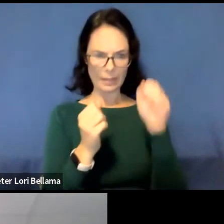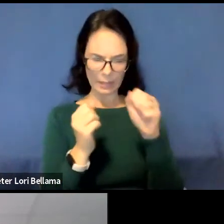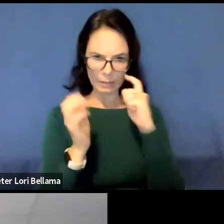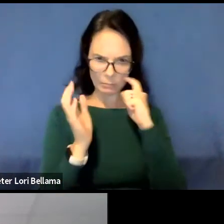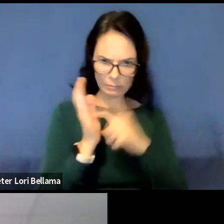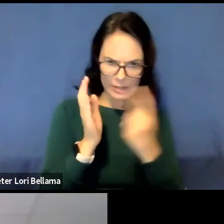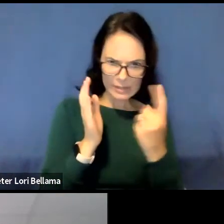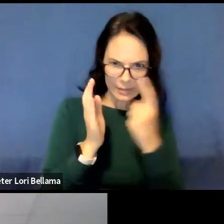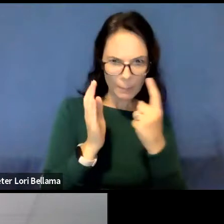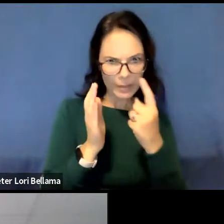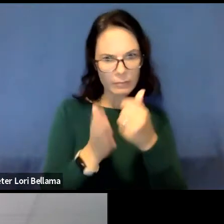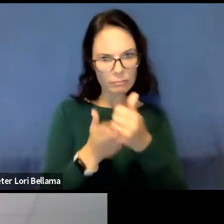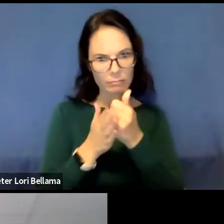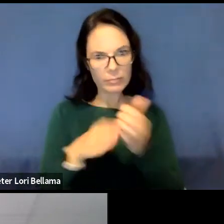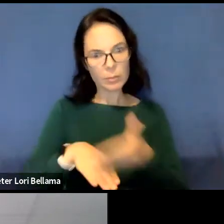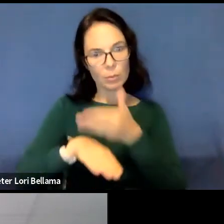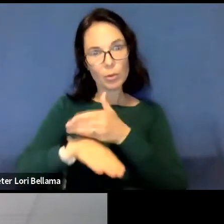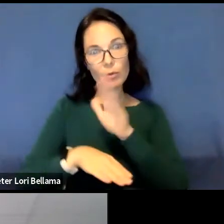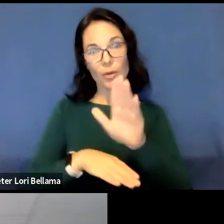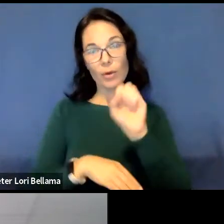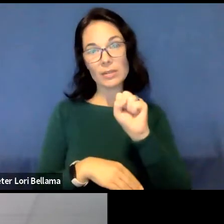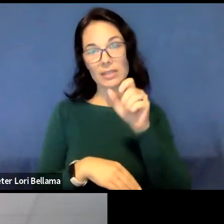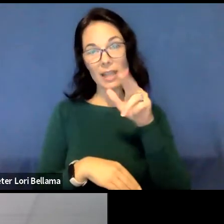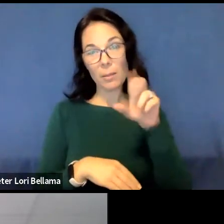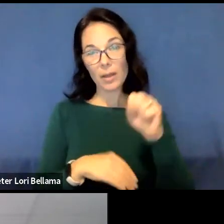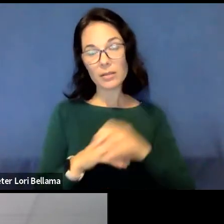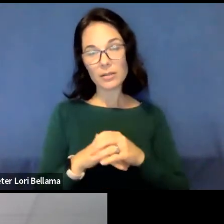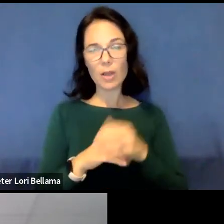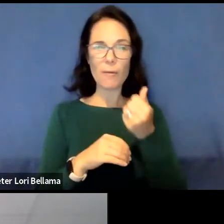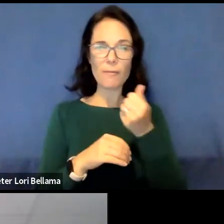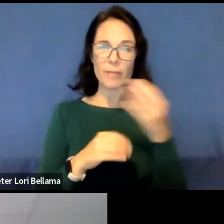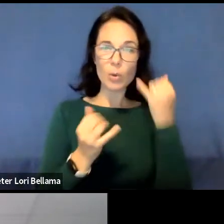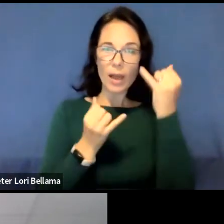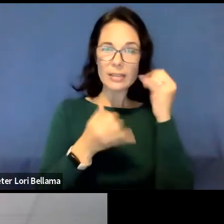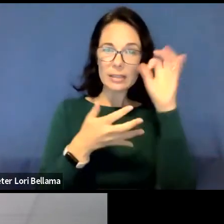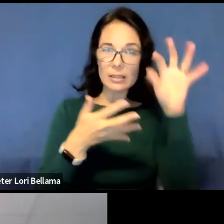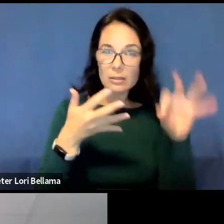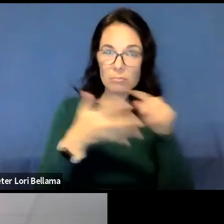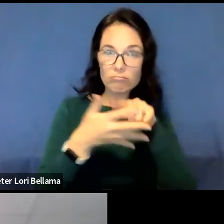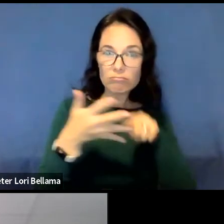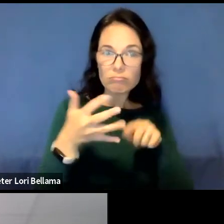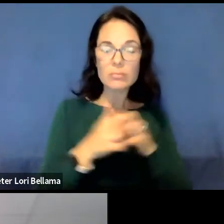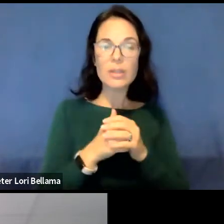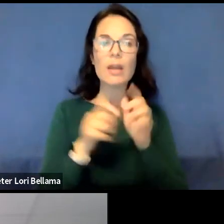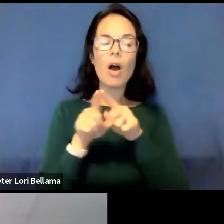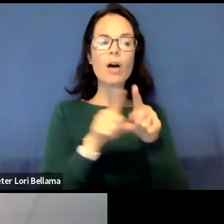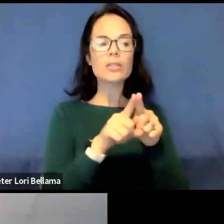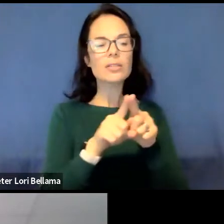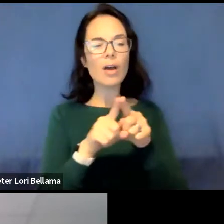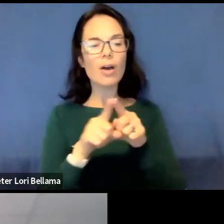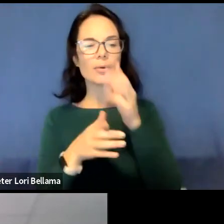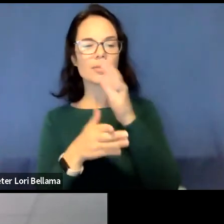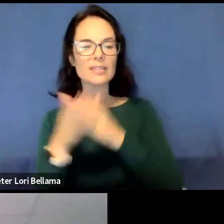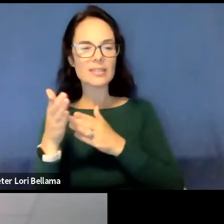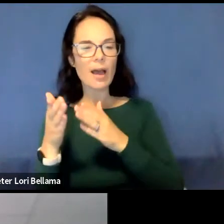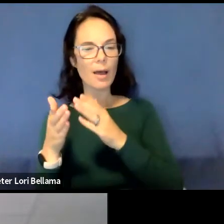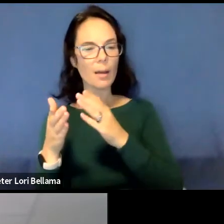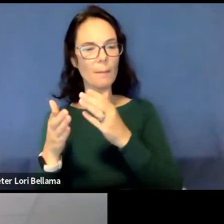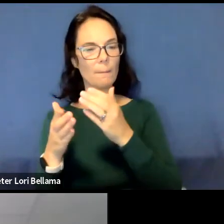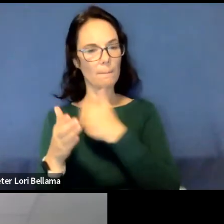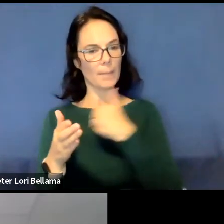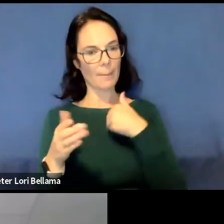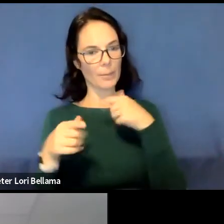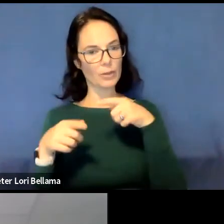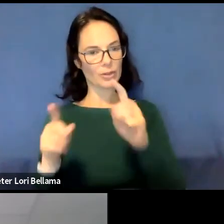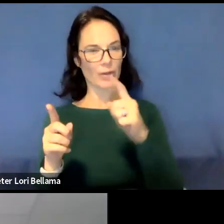improvements. So those are some, and there's also going to be some PD workshops that some members of this committee are putting on during